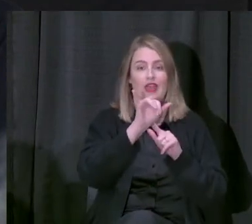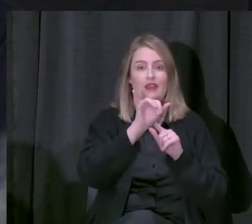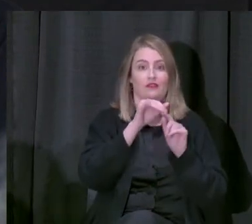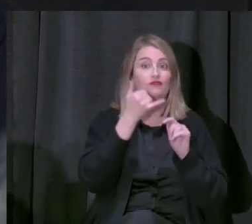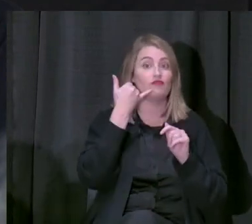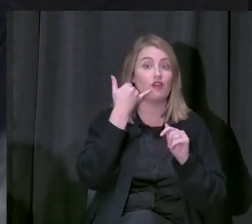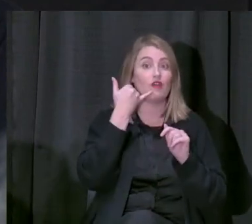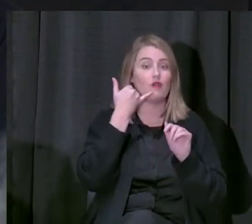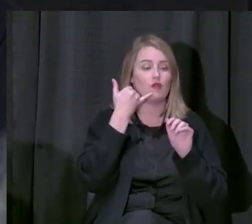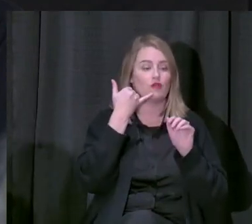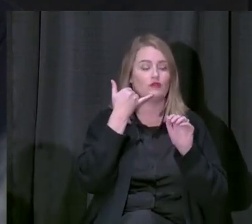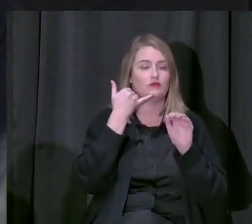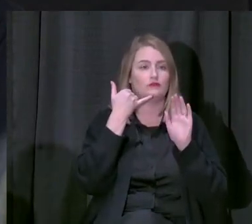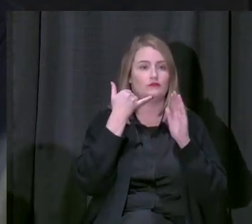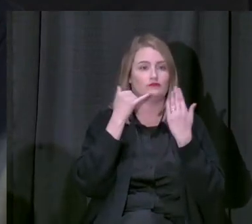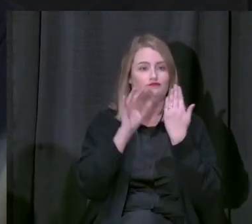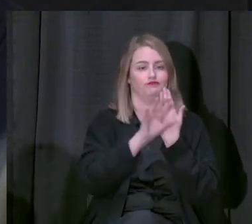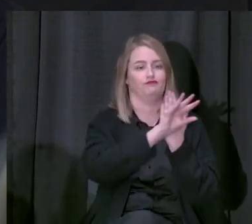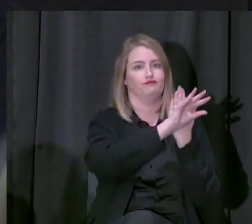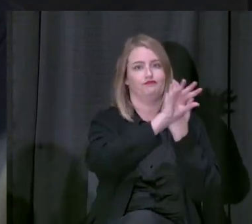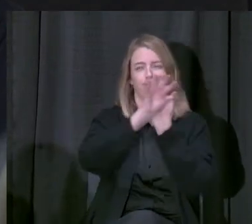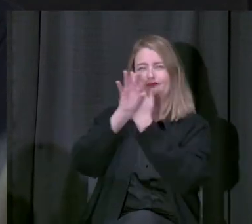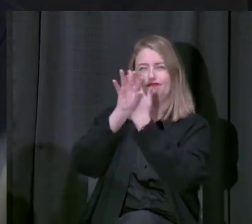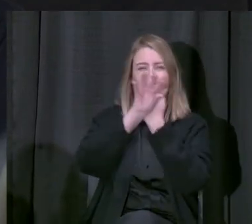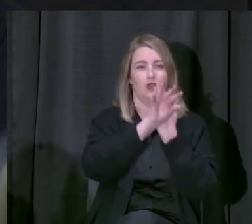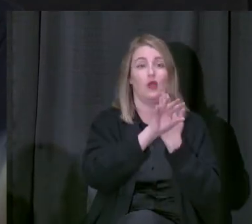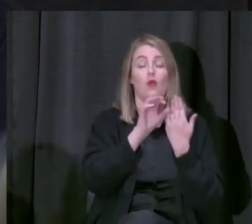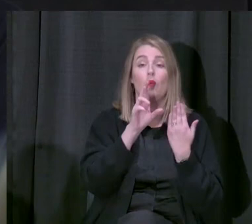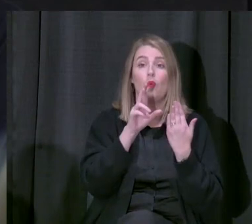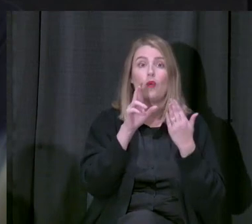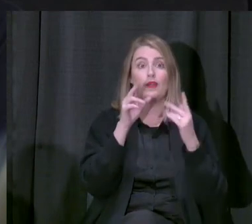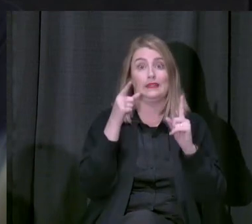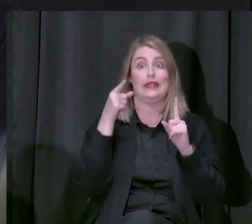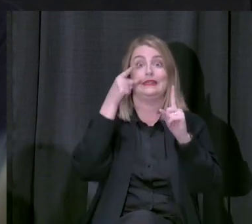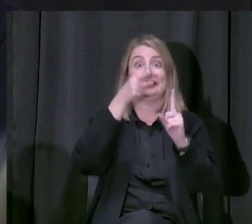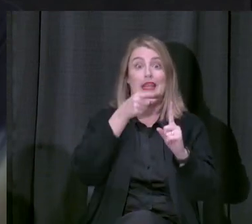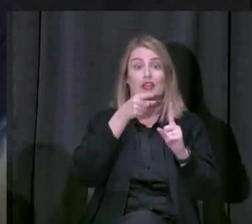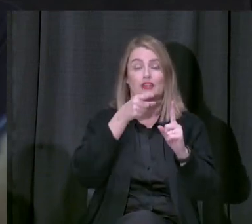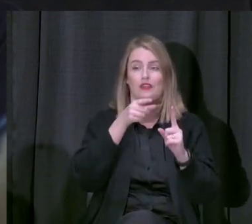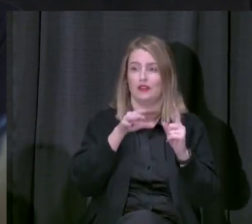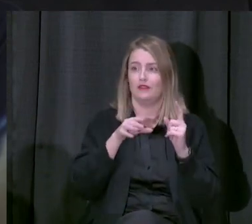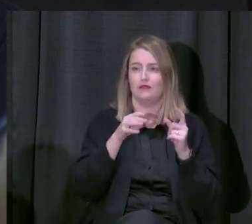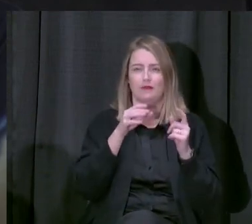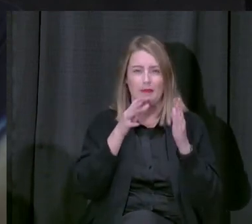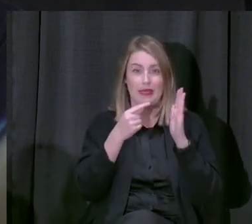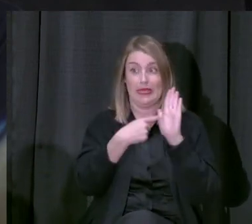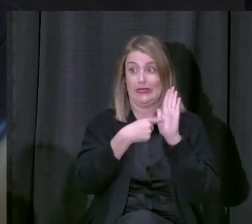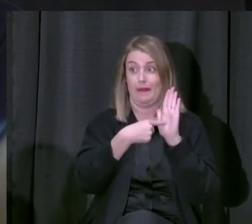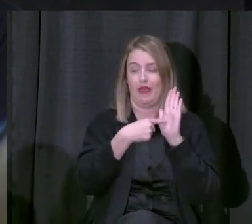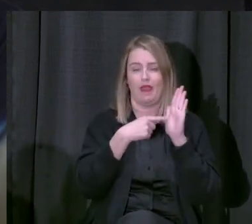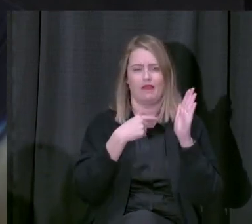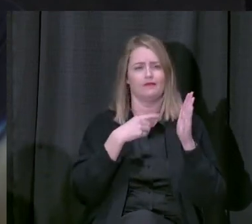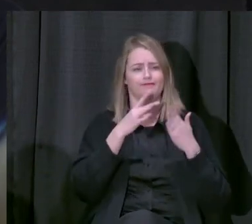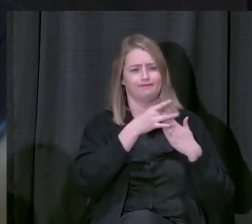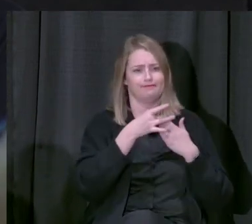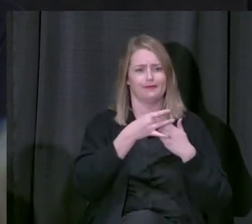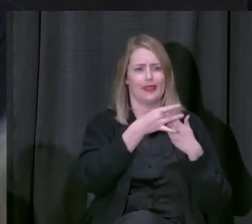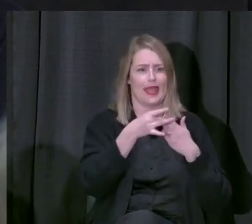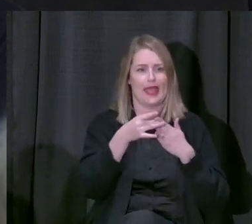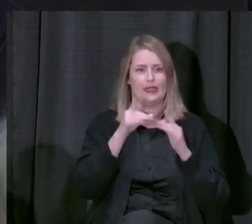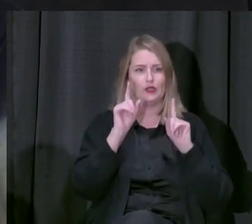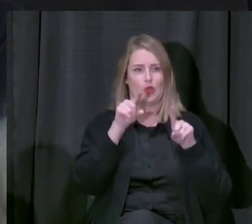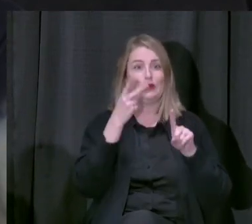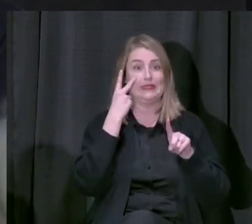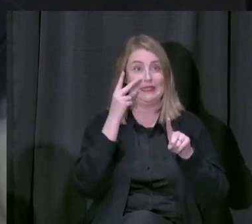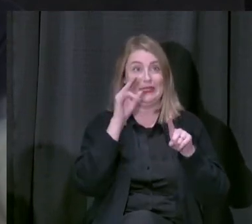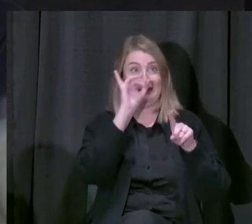in the direction I'm walking. Or I can be destination-oriented. I can pick a particular exhibit and guide it to it. And